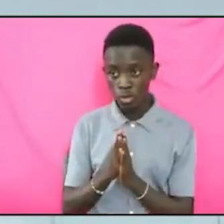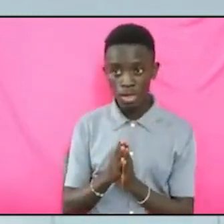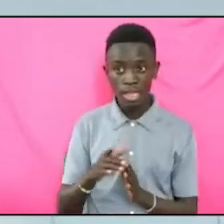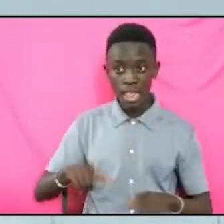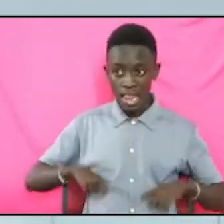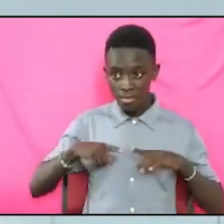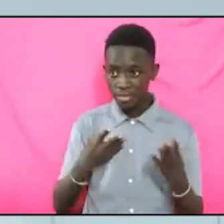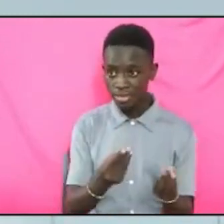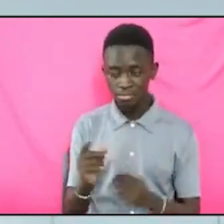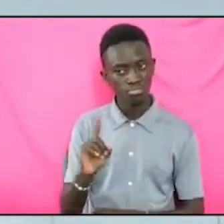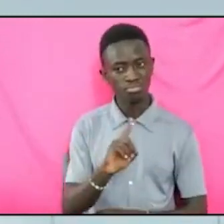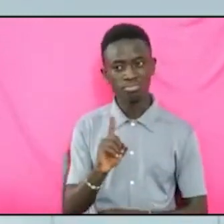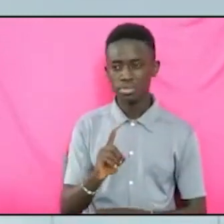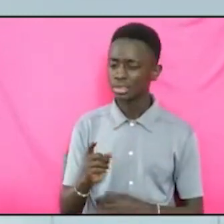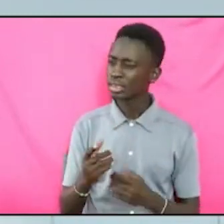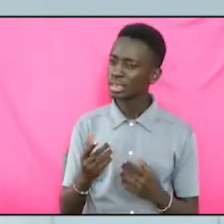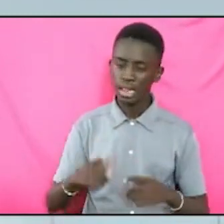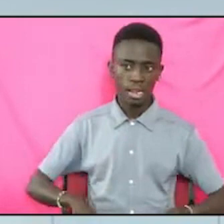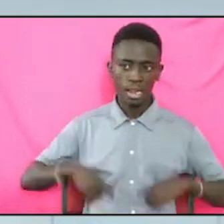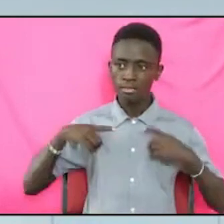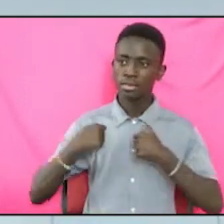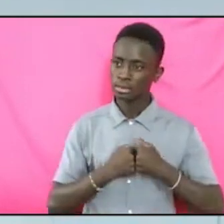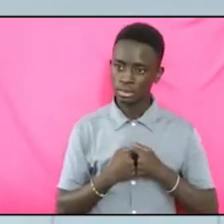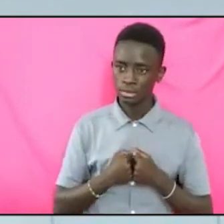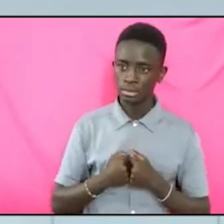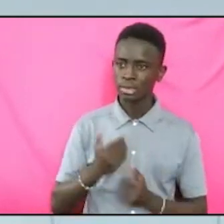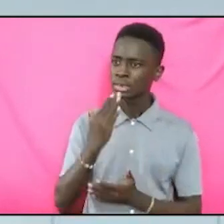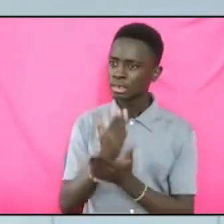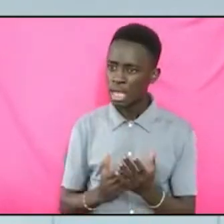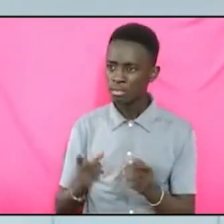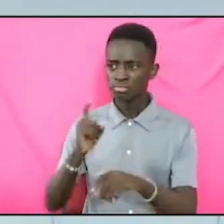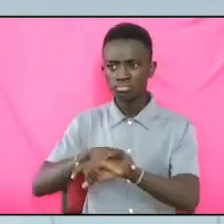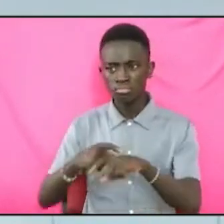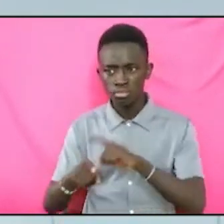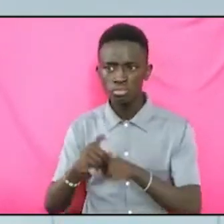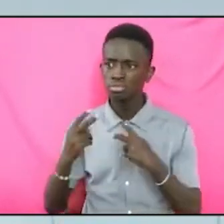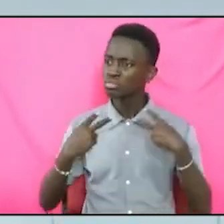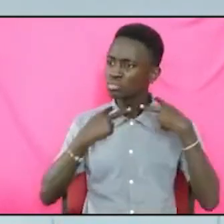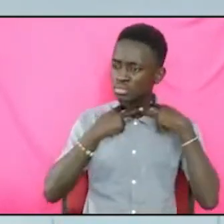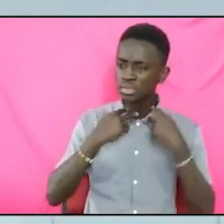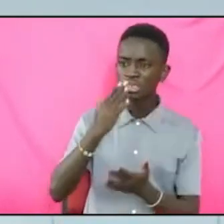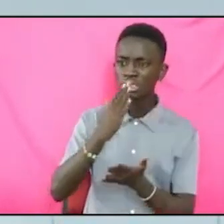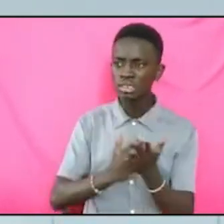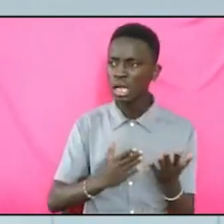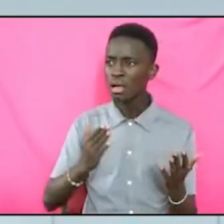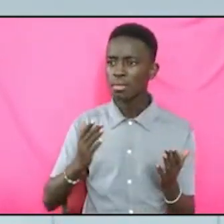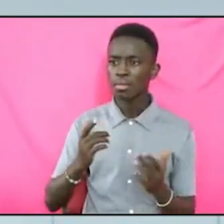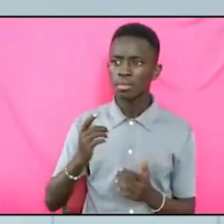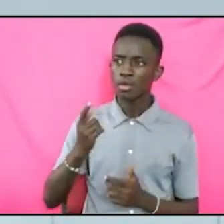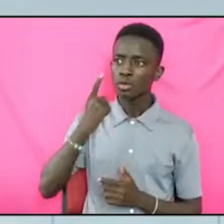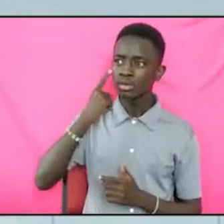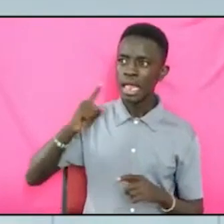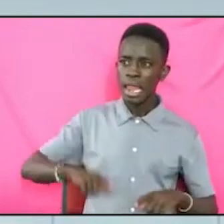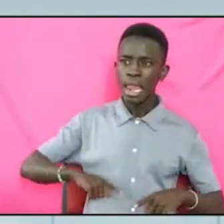They were captured in raids, you know, and for those who were taken overseas, they would be kept in very bad